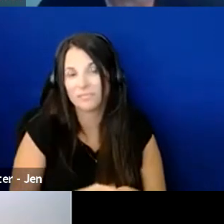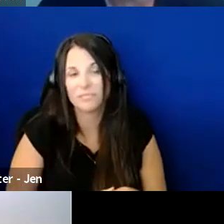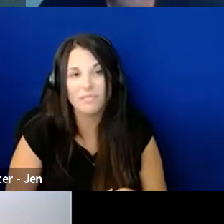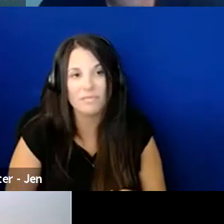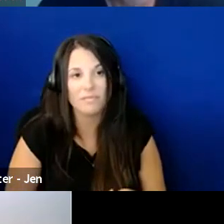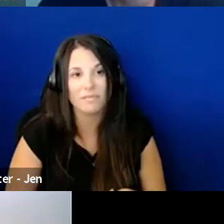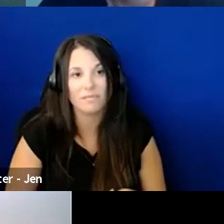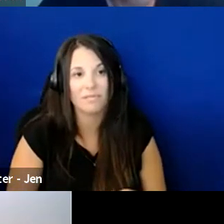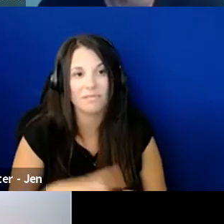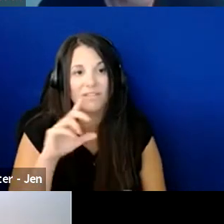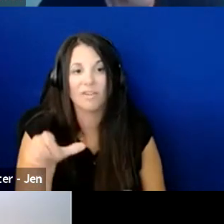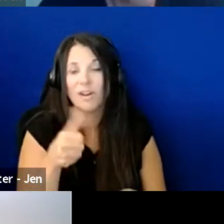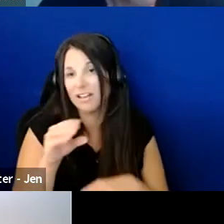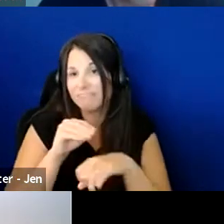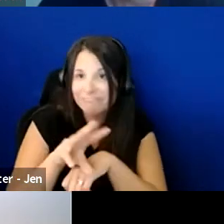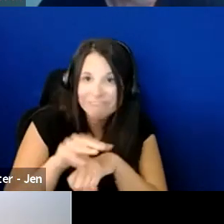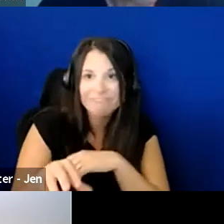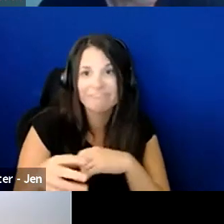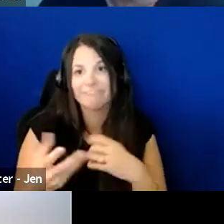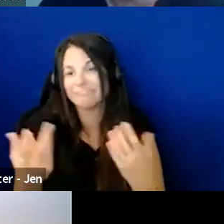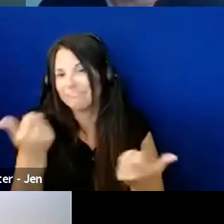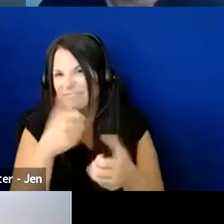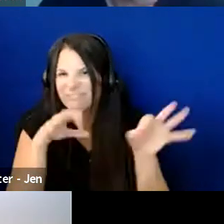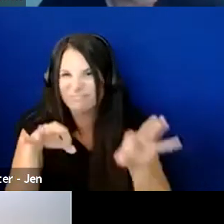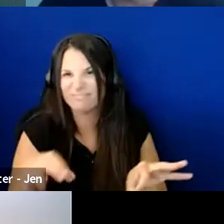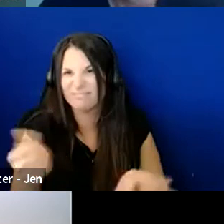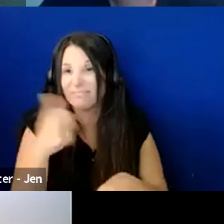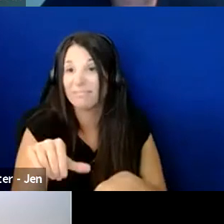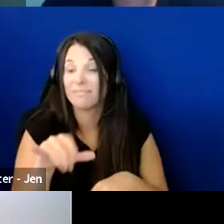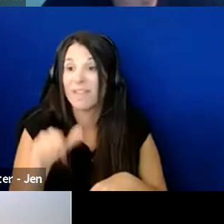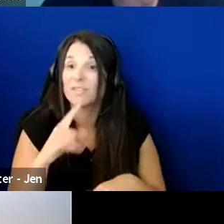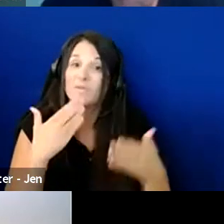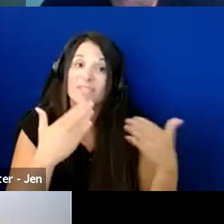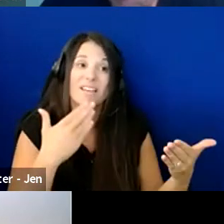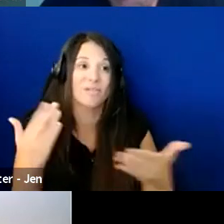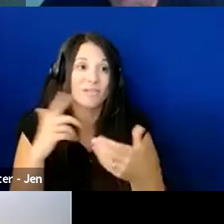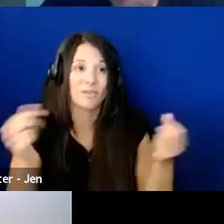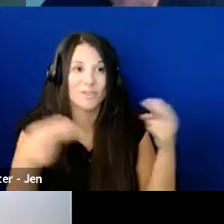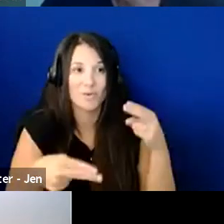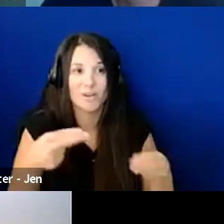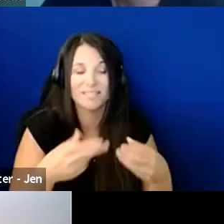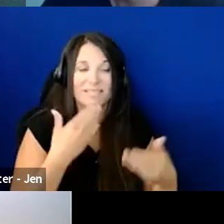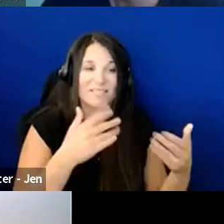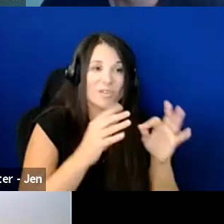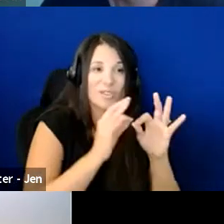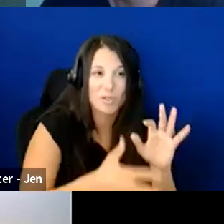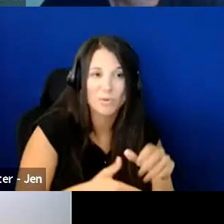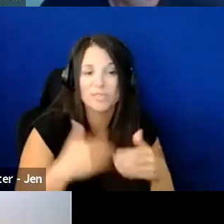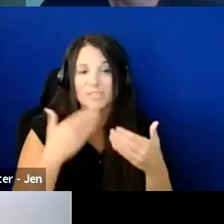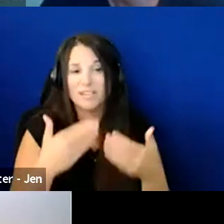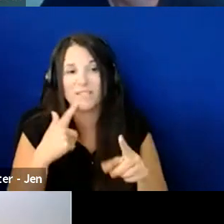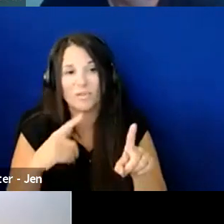any direction that you may need. But thank you so much to everybody who joined us today, to our interpreters, to Beth Ann as